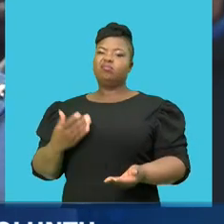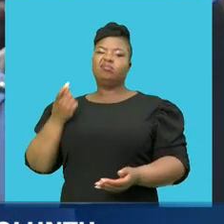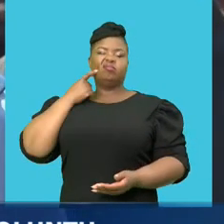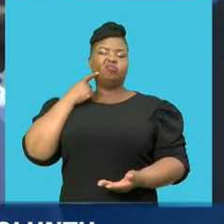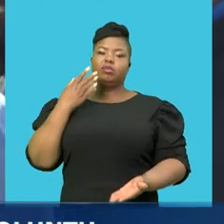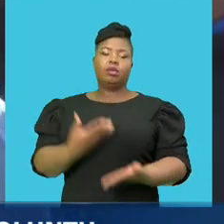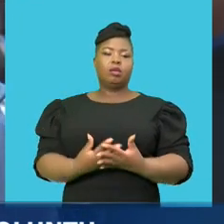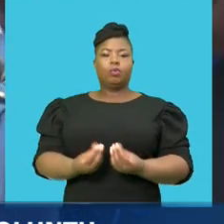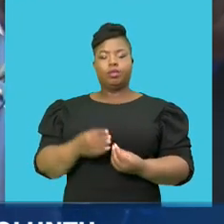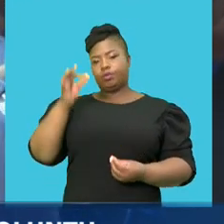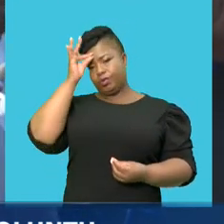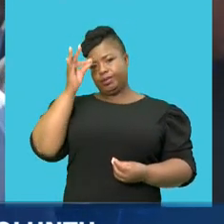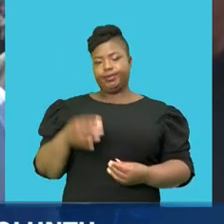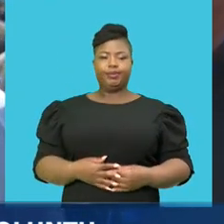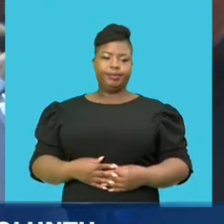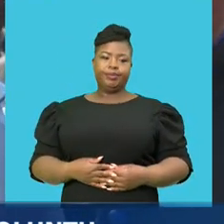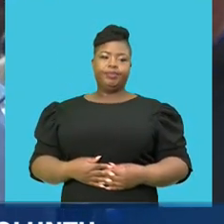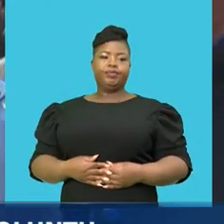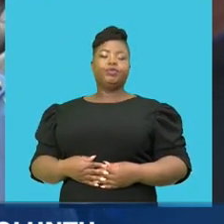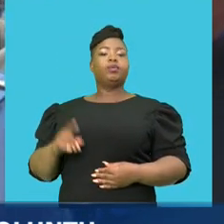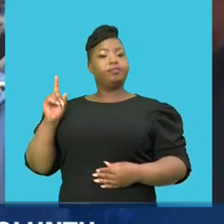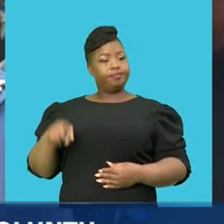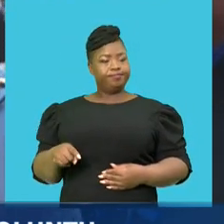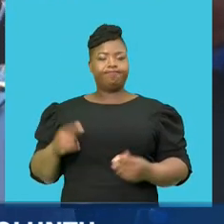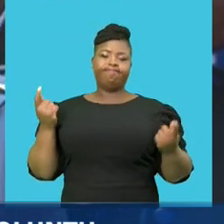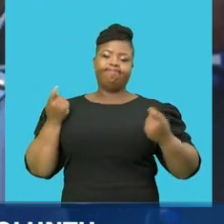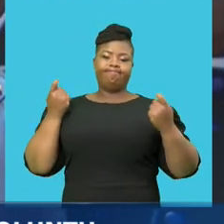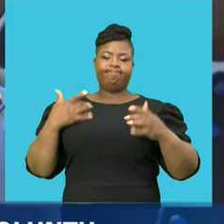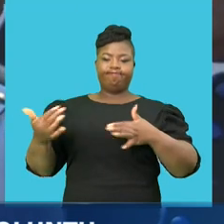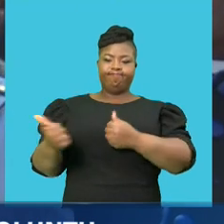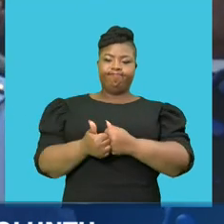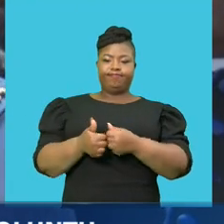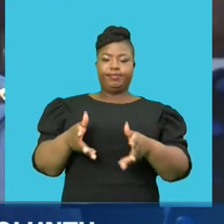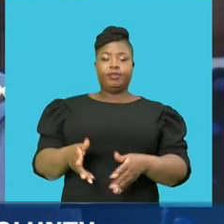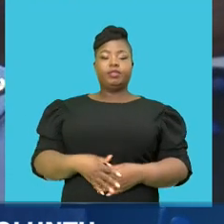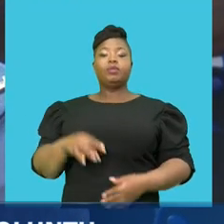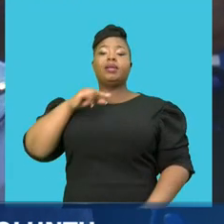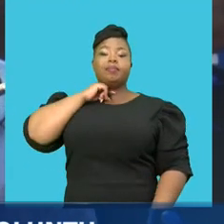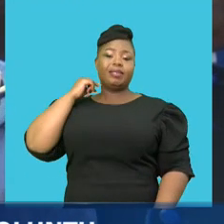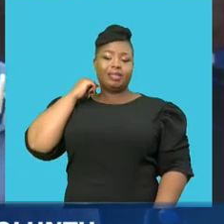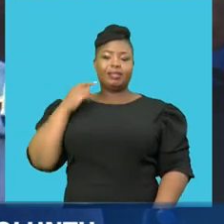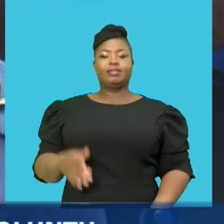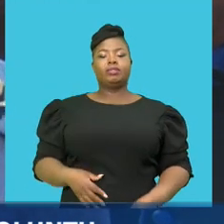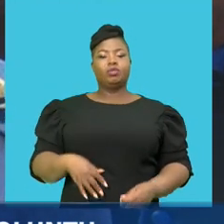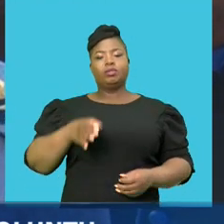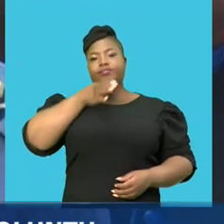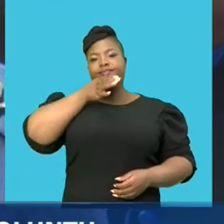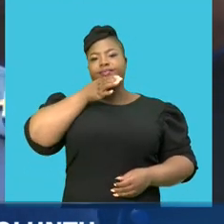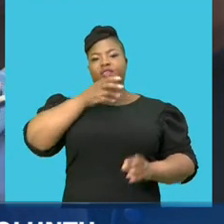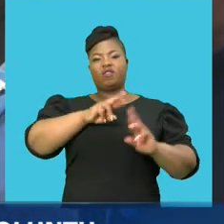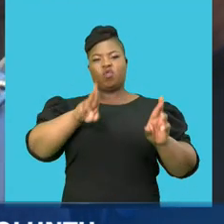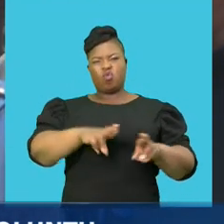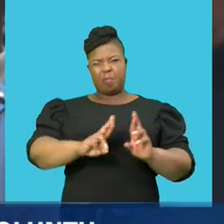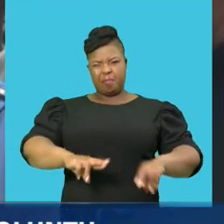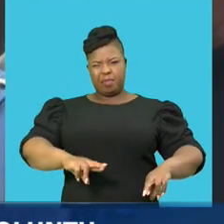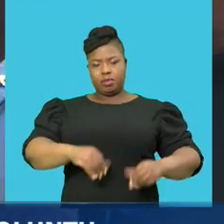corner. With the police, you can't be at every corner. So that celebration, that collaboration, here we have pastors, we have liquor forums, in other words,